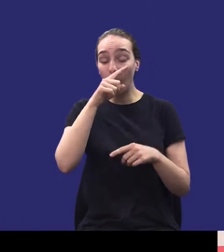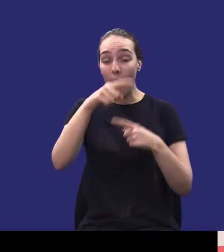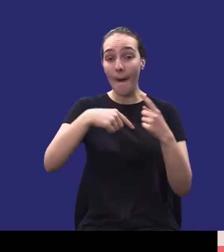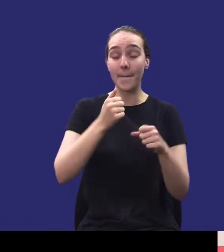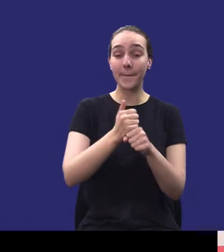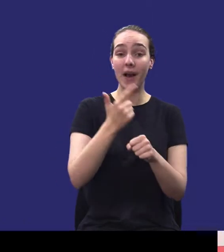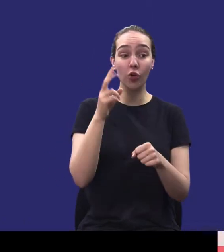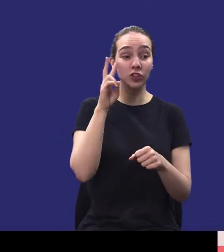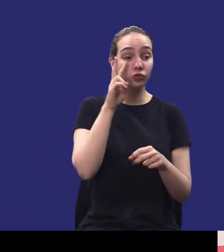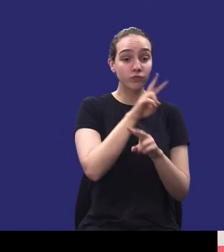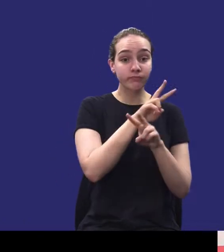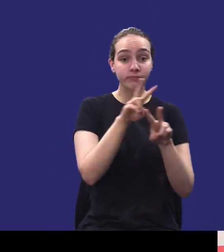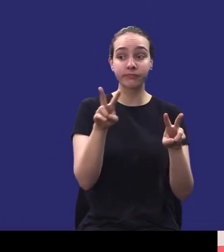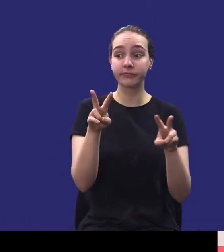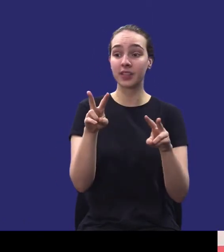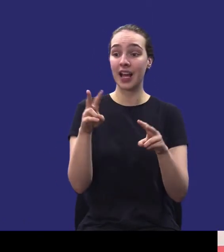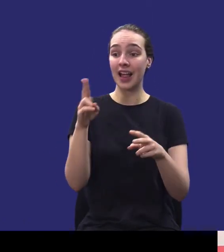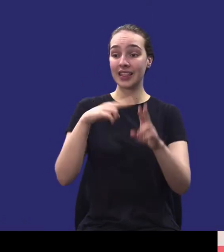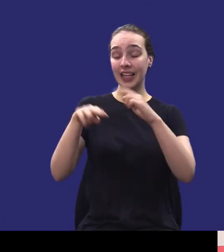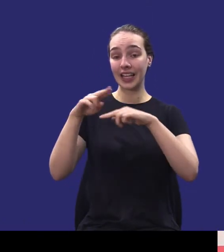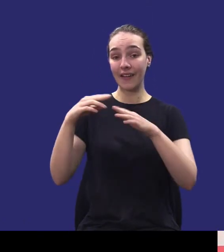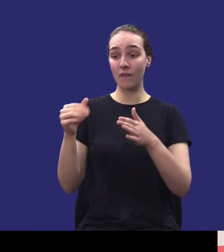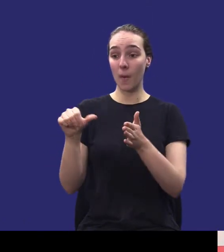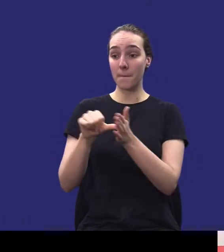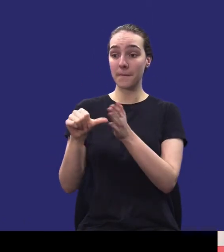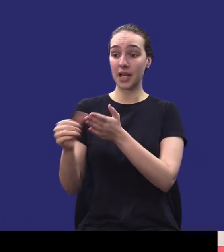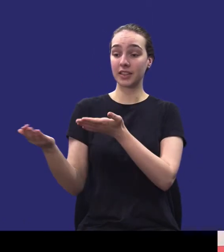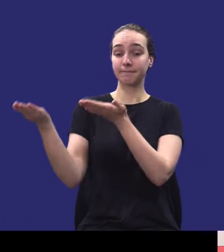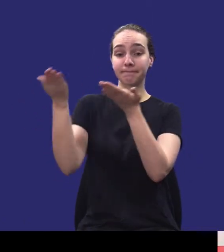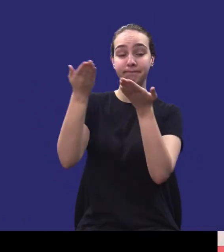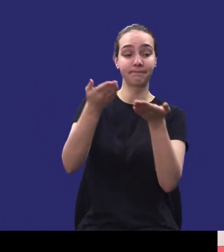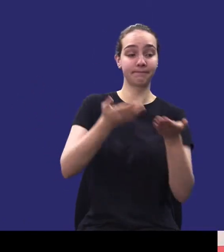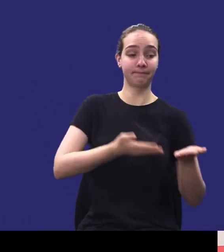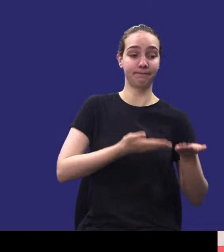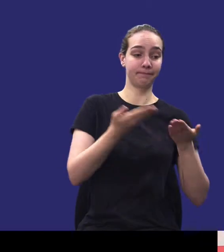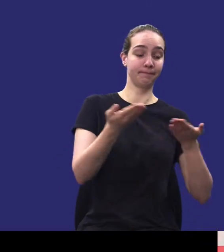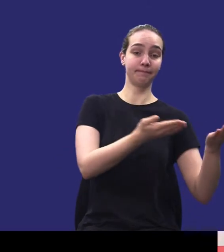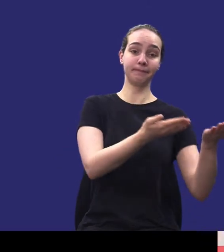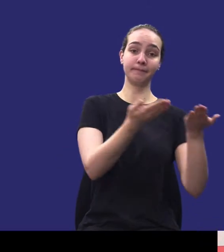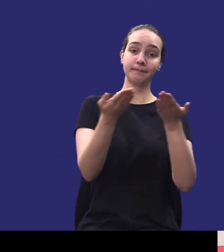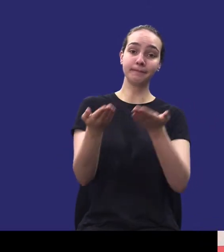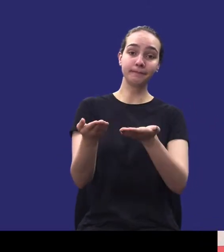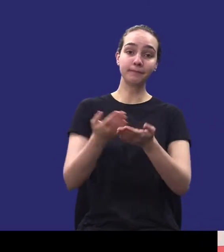some people putting their gifts of money into the donation box.